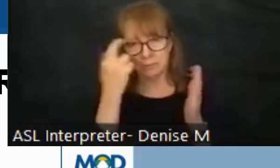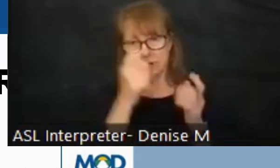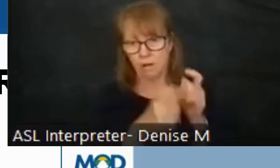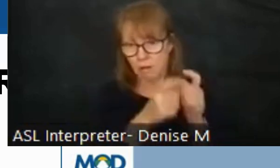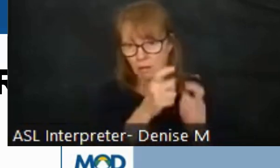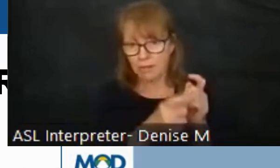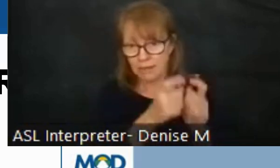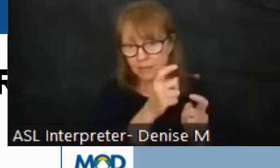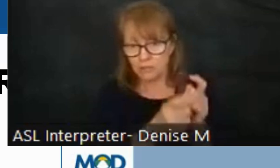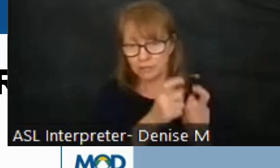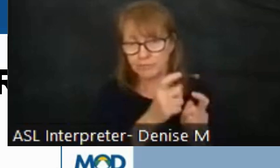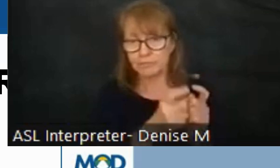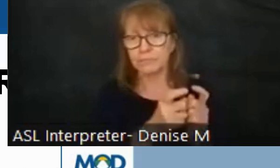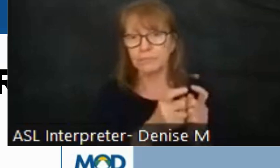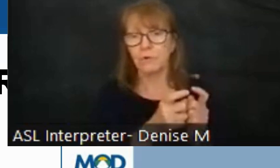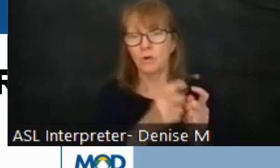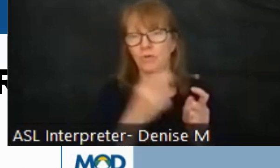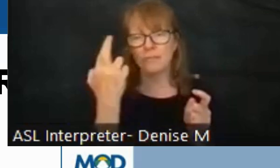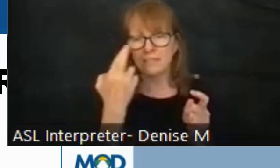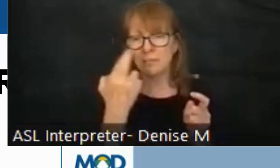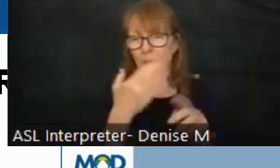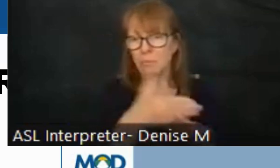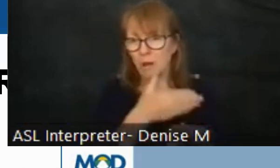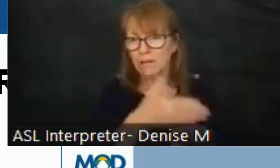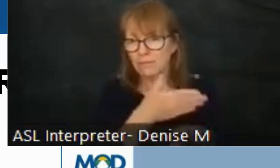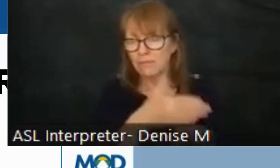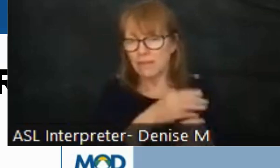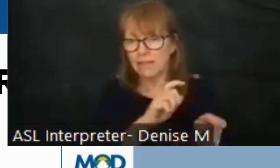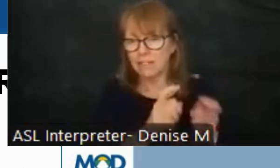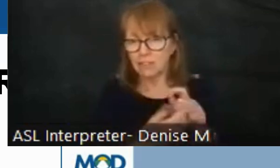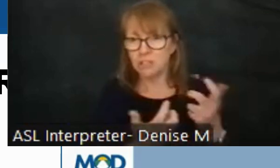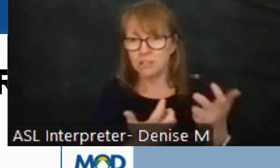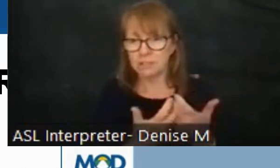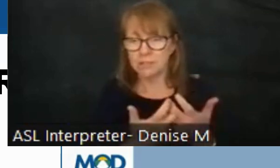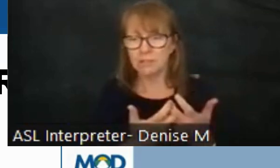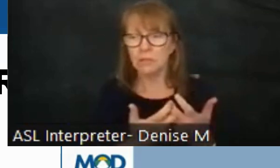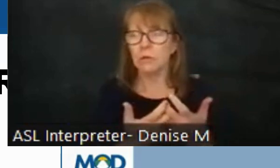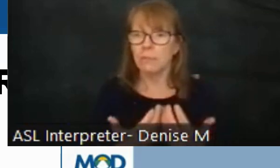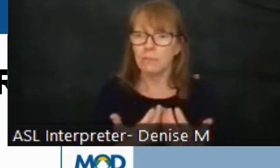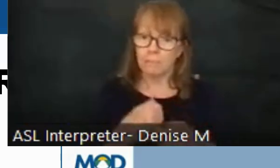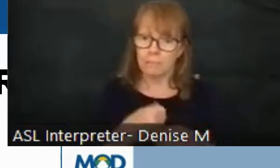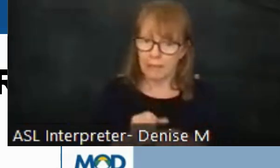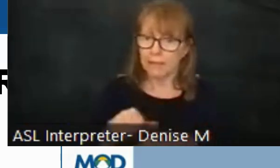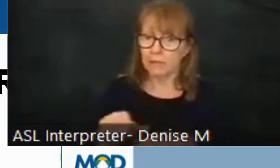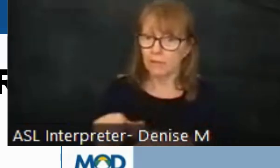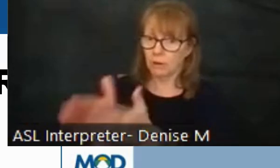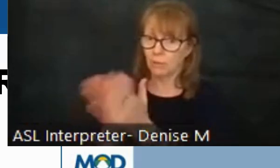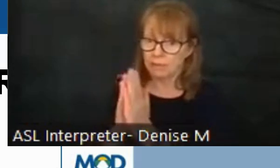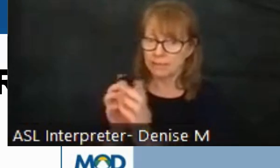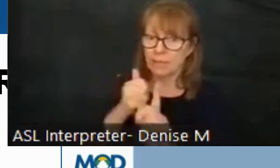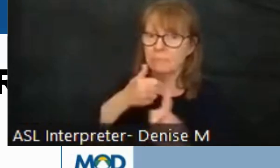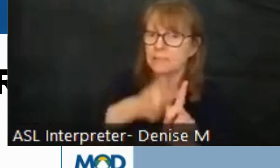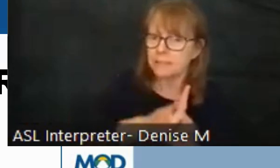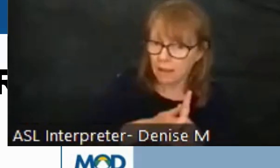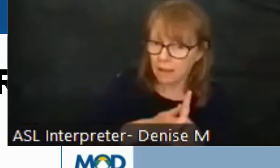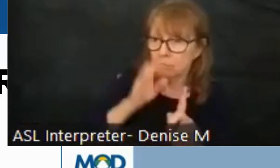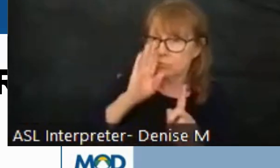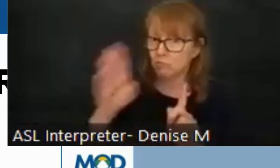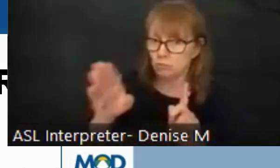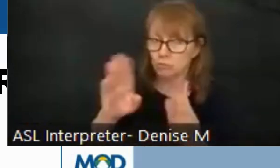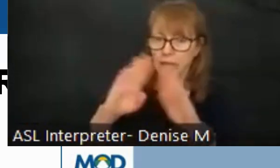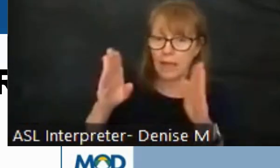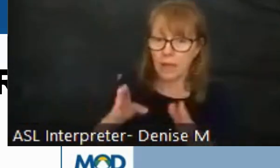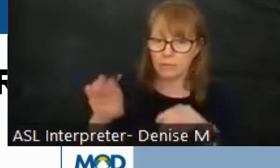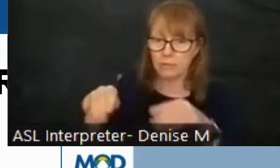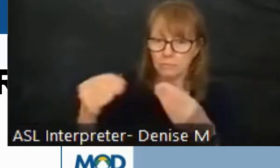modification, that they make the request to their housing provider for themselves. And this is because the person with the disability